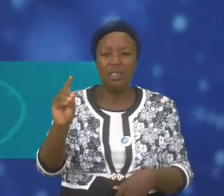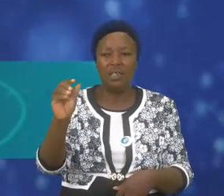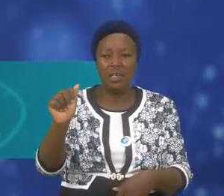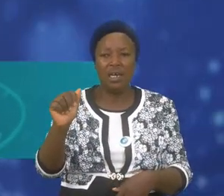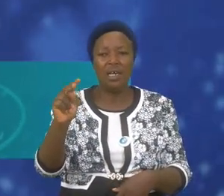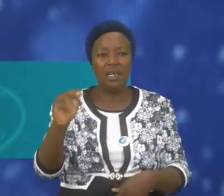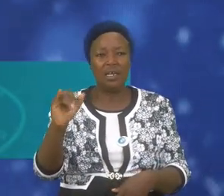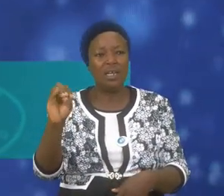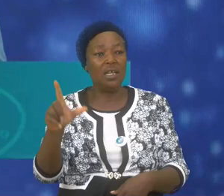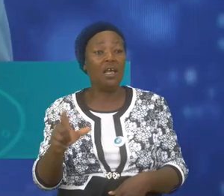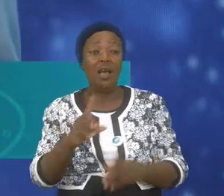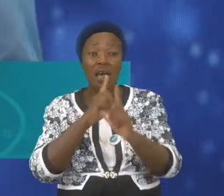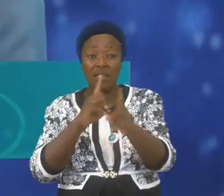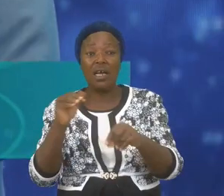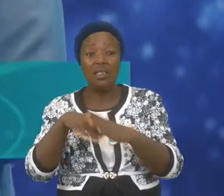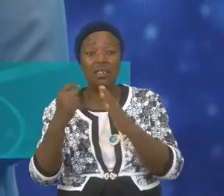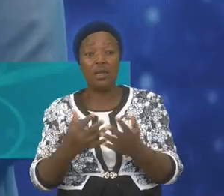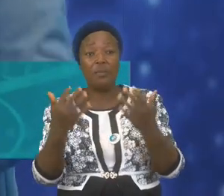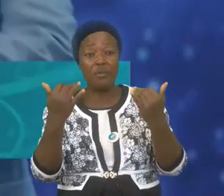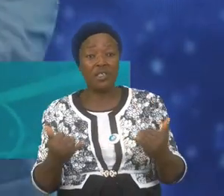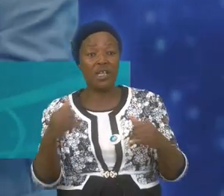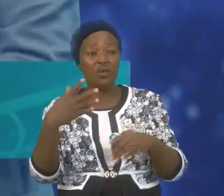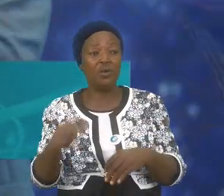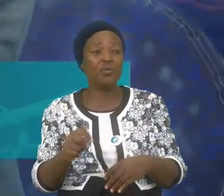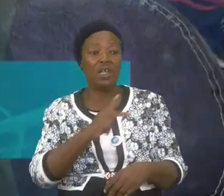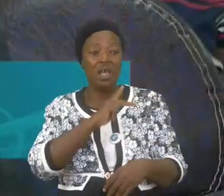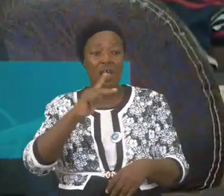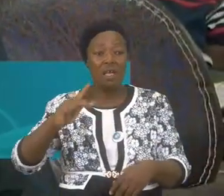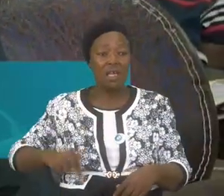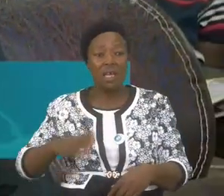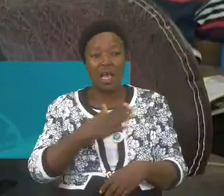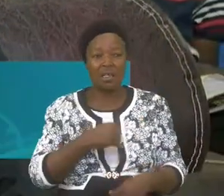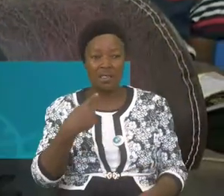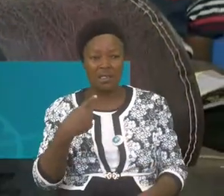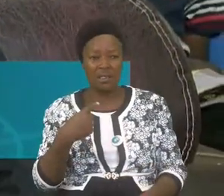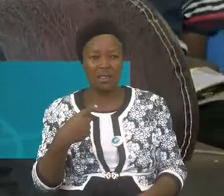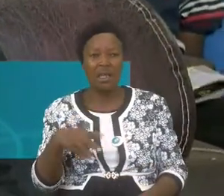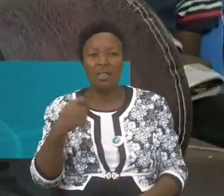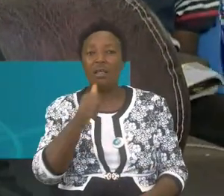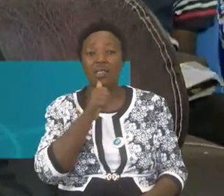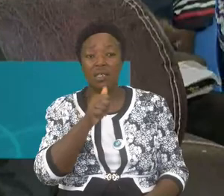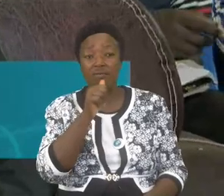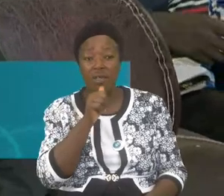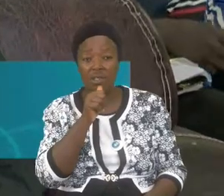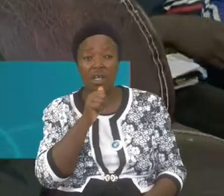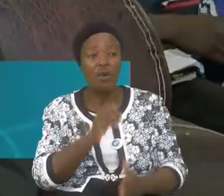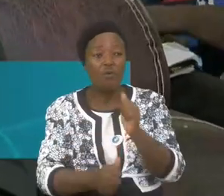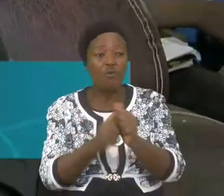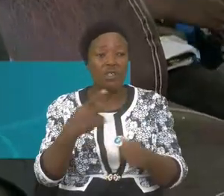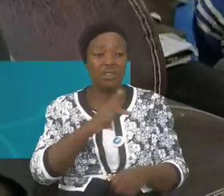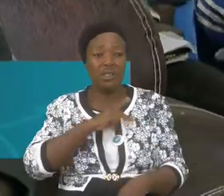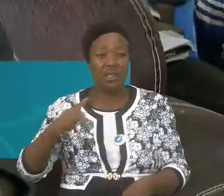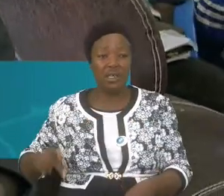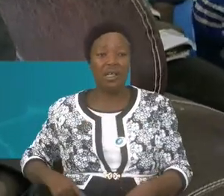king and said, the secret which the king has demanded, cannot